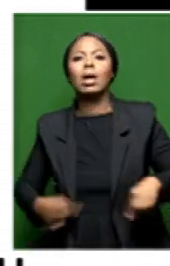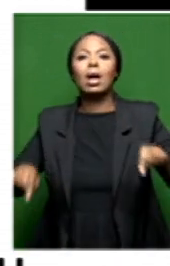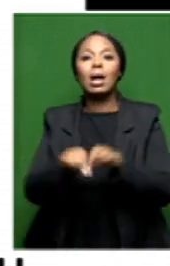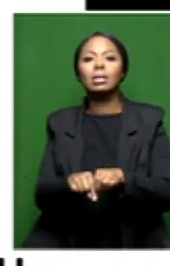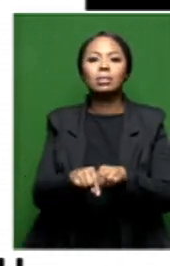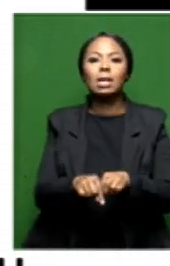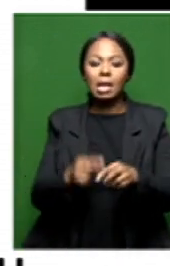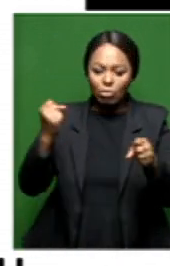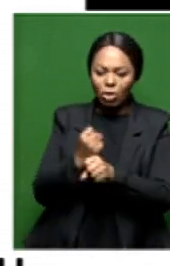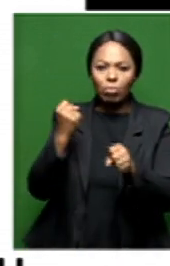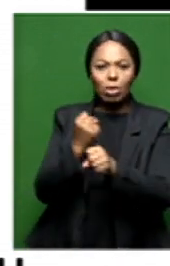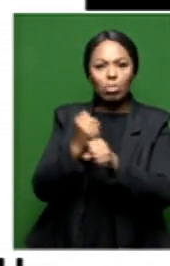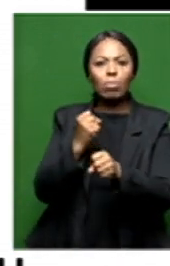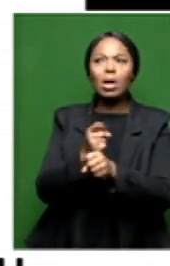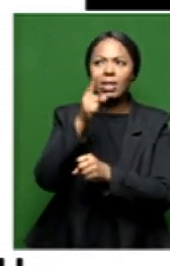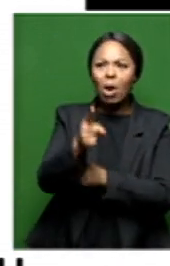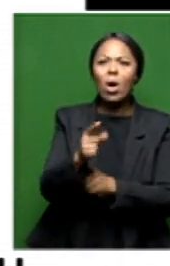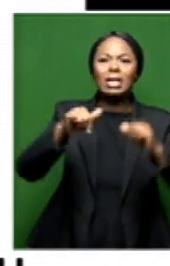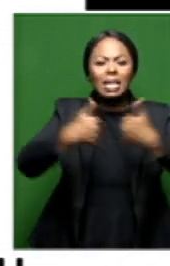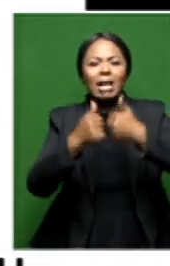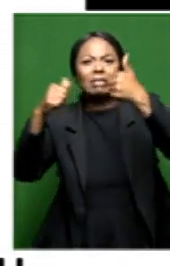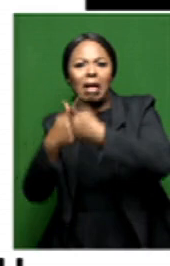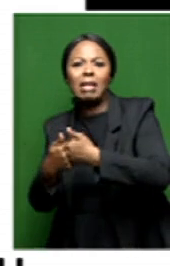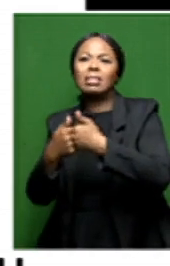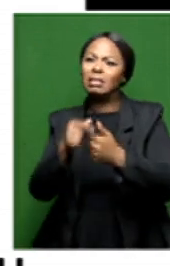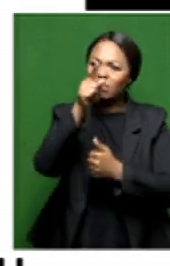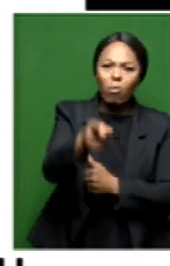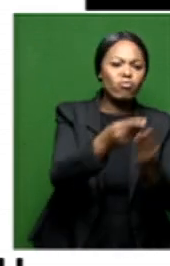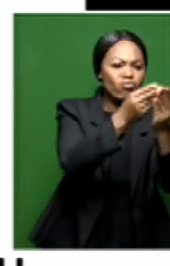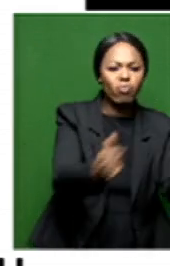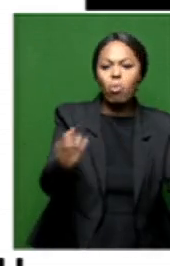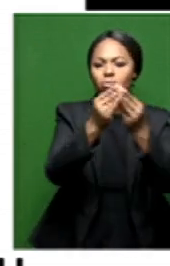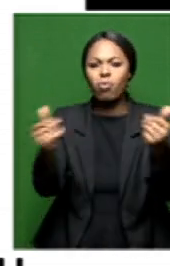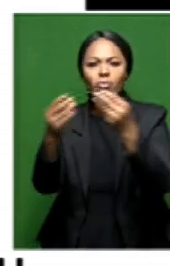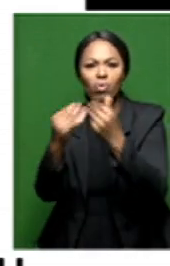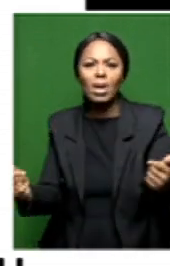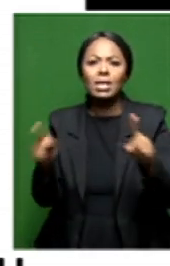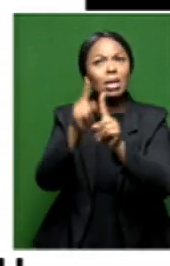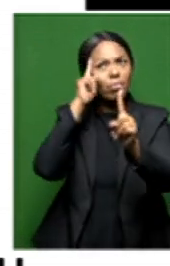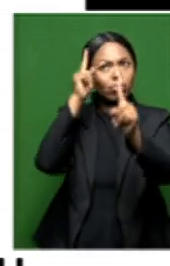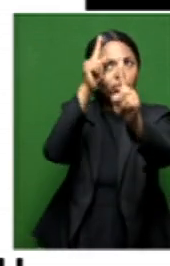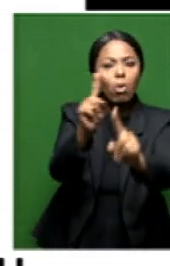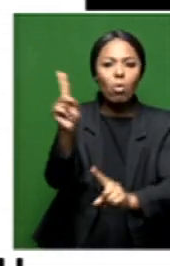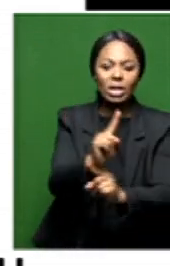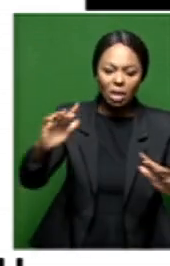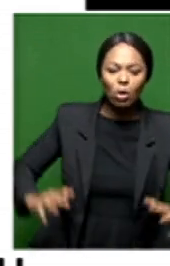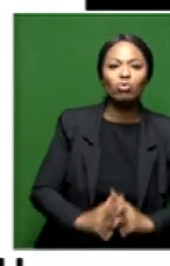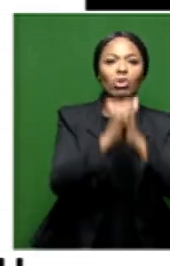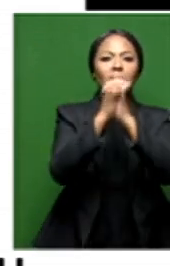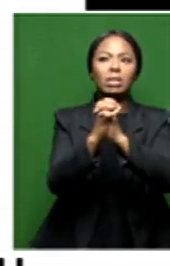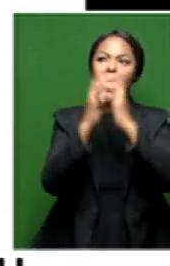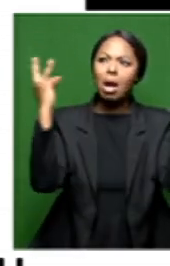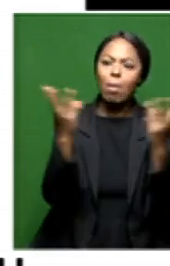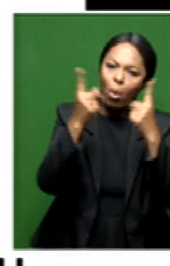hard to build bridges, to bring healing and reconciliation among all sectors of